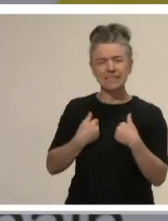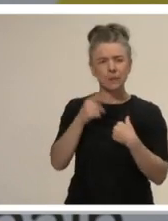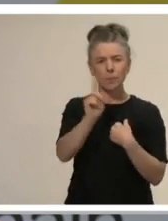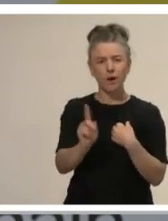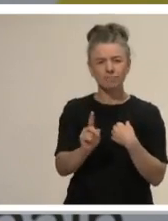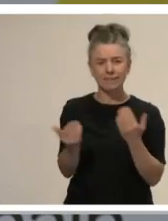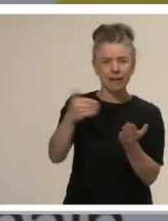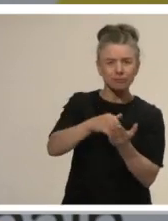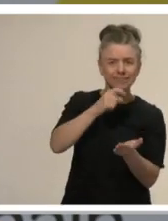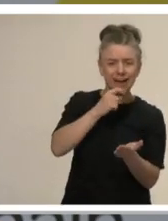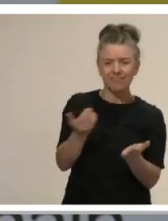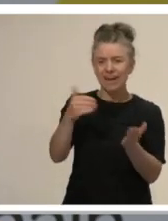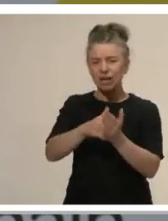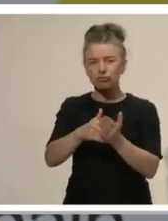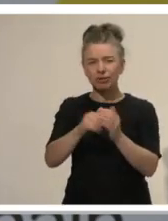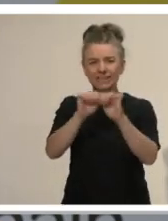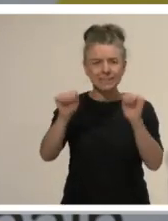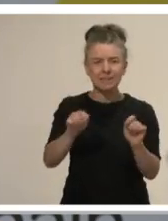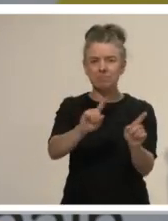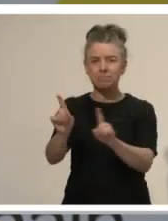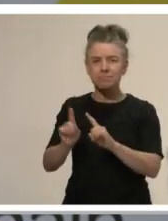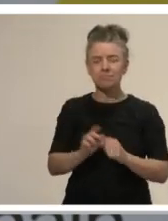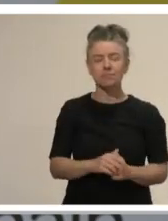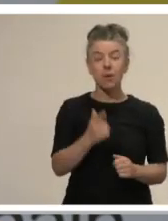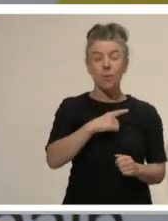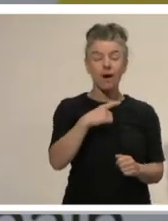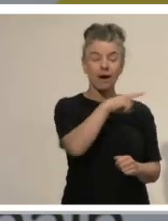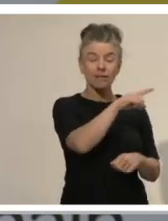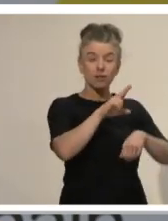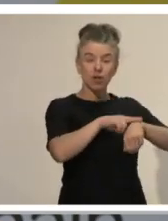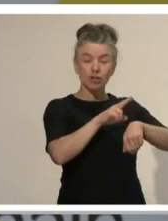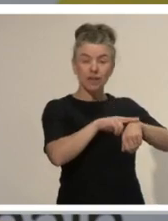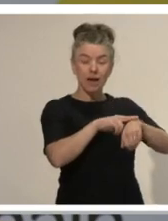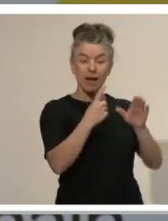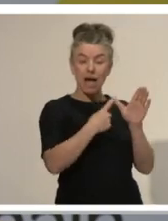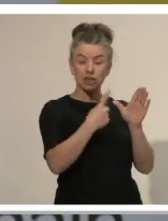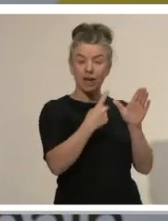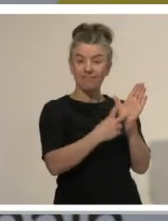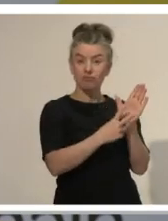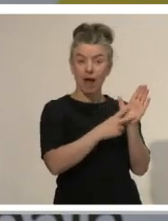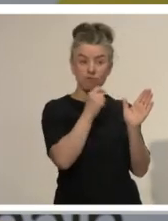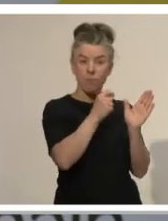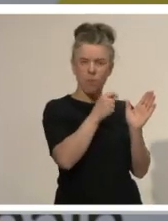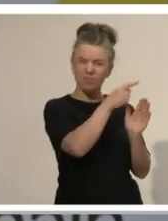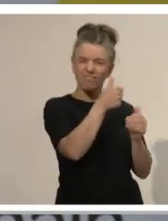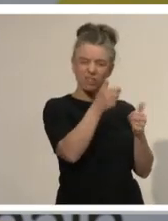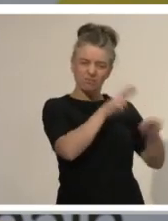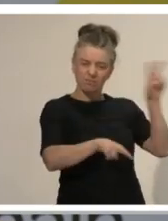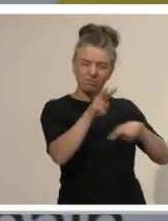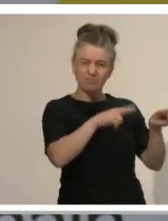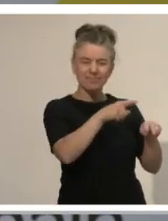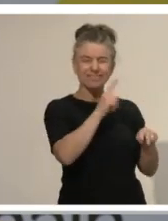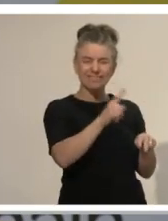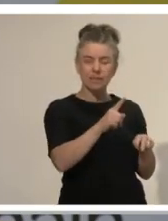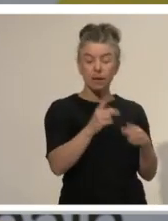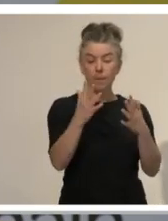they need. Because actually the first recommendation in Dr. Aisha Varel's report was that the public health units need to